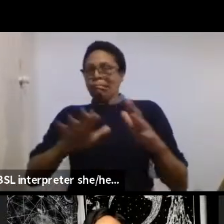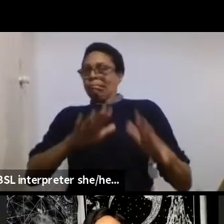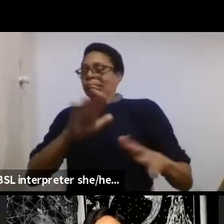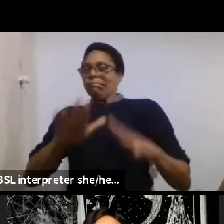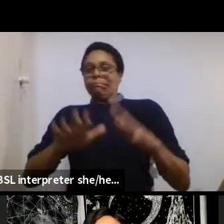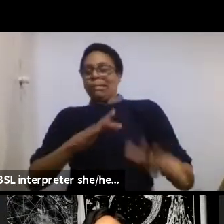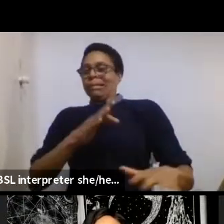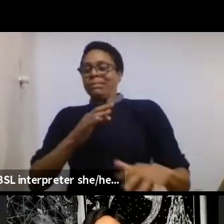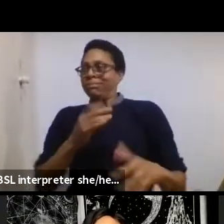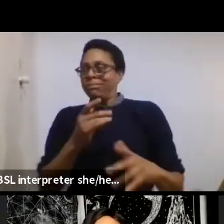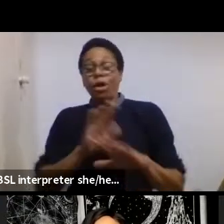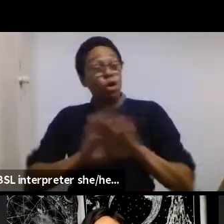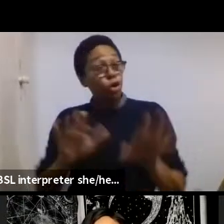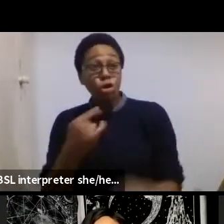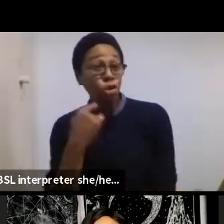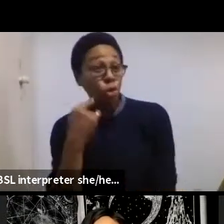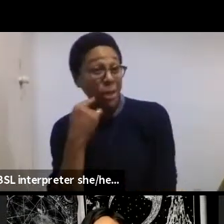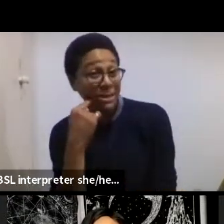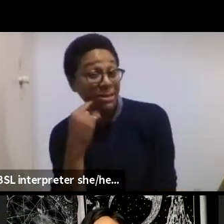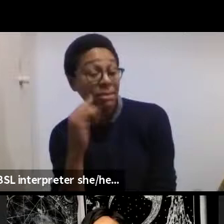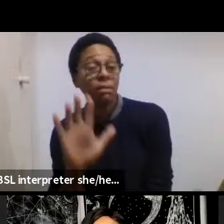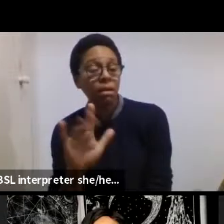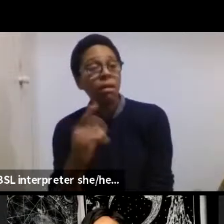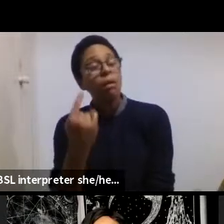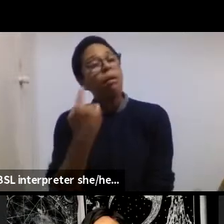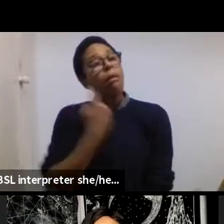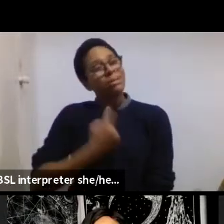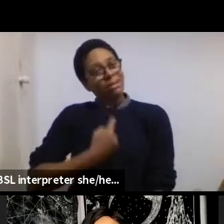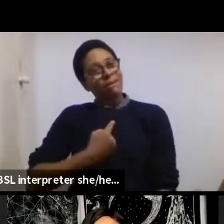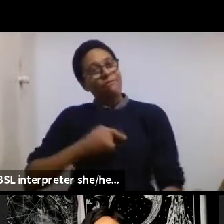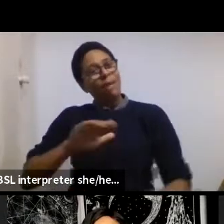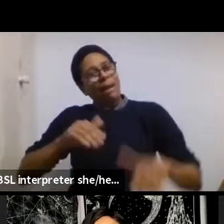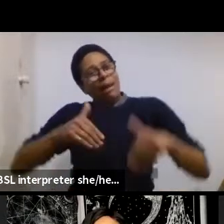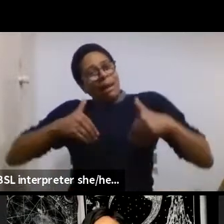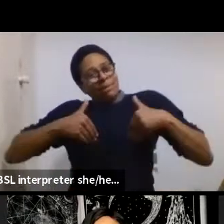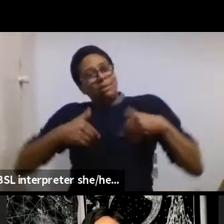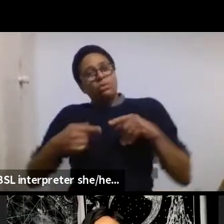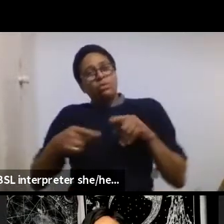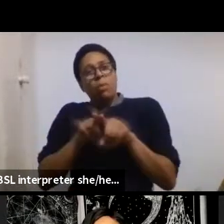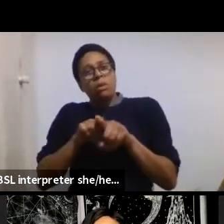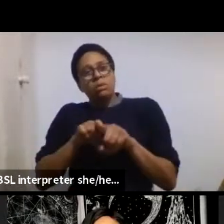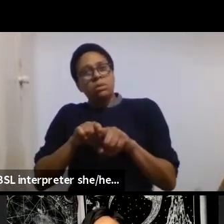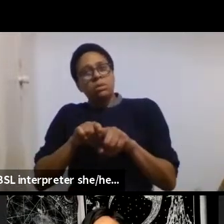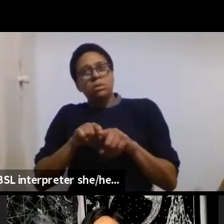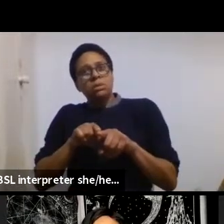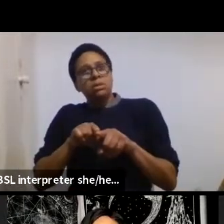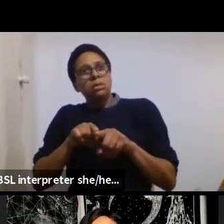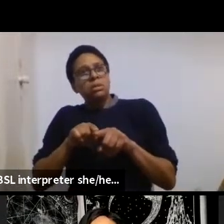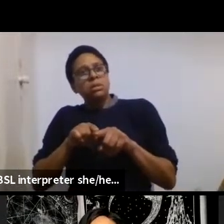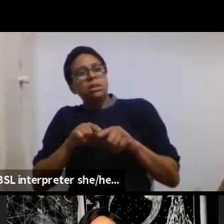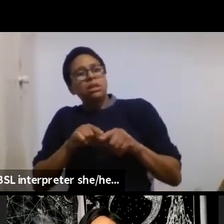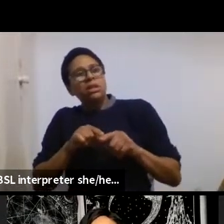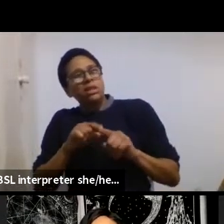I find being asexual and kind of demi biromantic quite difficult,